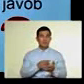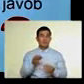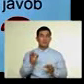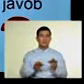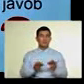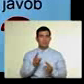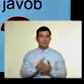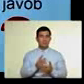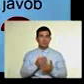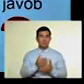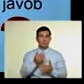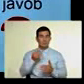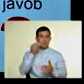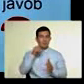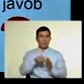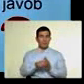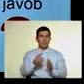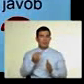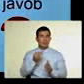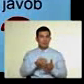oling va uni izohlang.